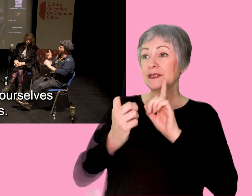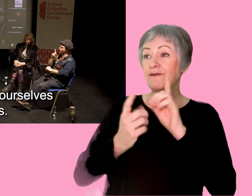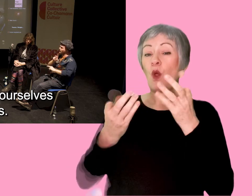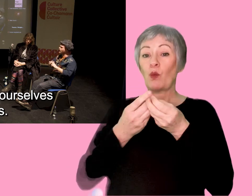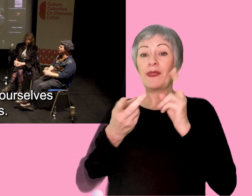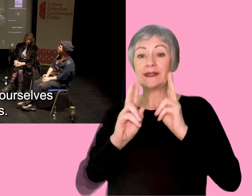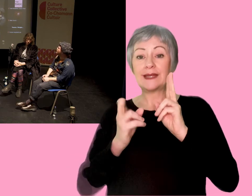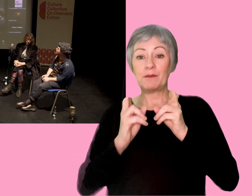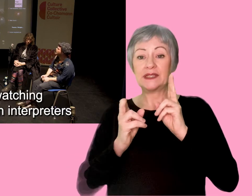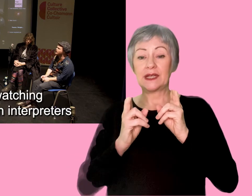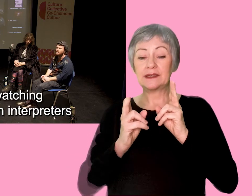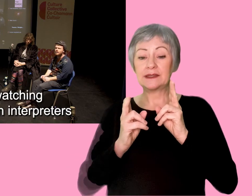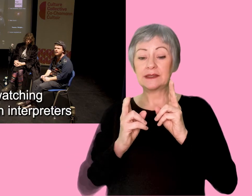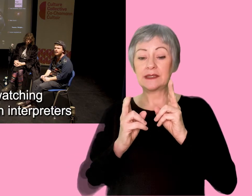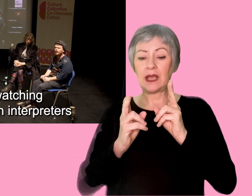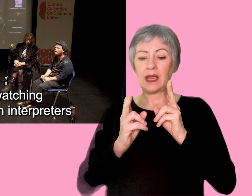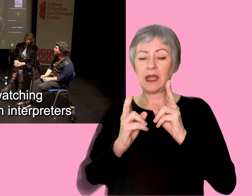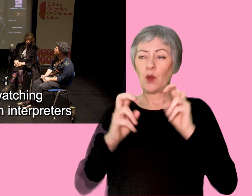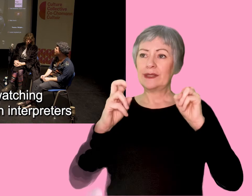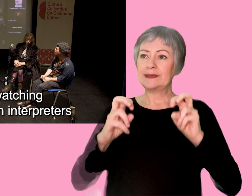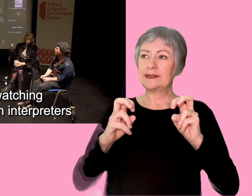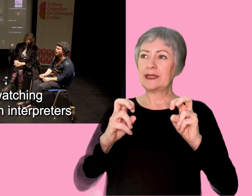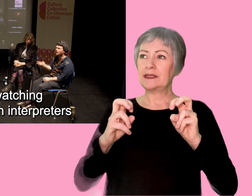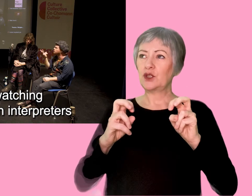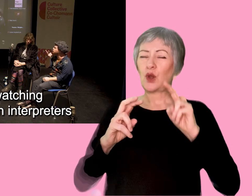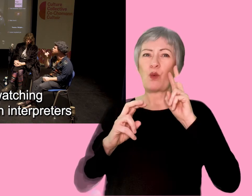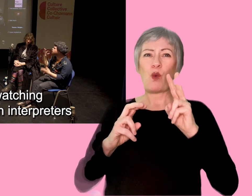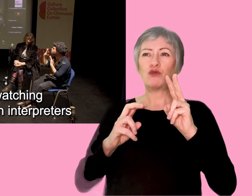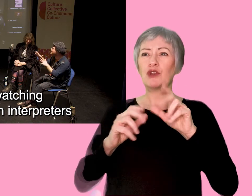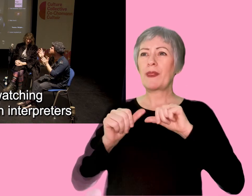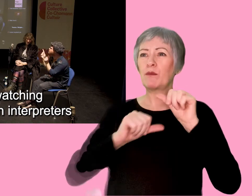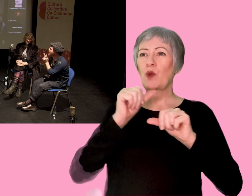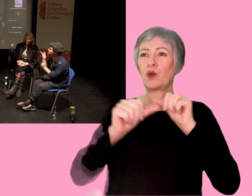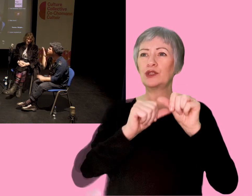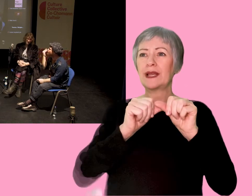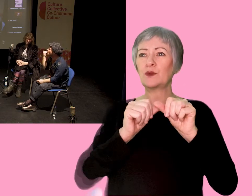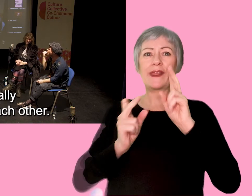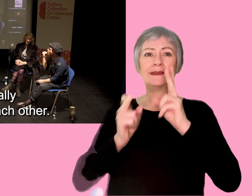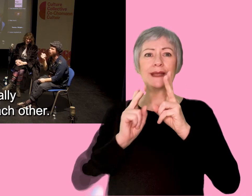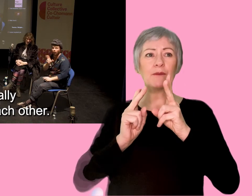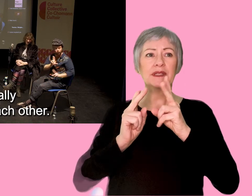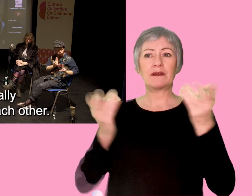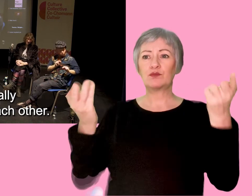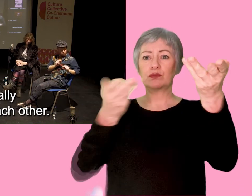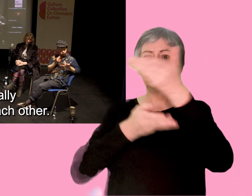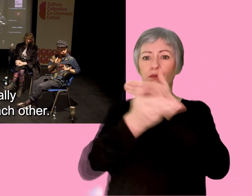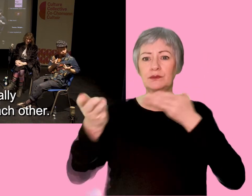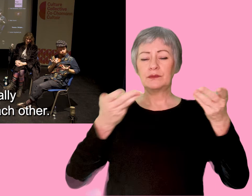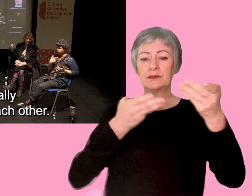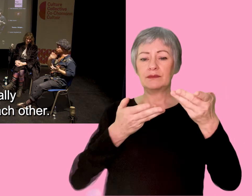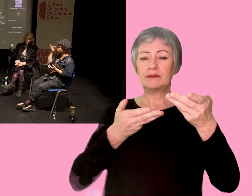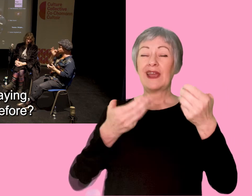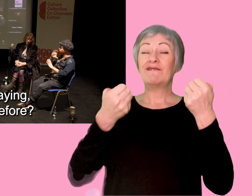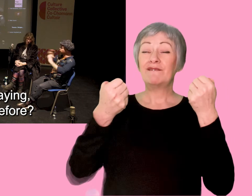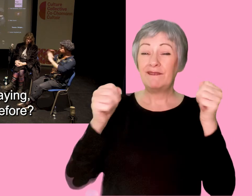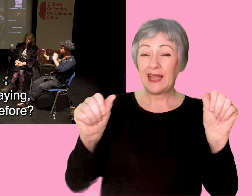with interpreters. And we were sitting watching the whole process between interpreters and then eventually communicating with